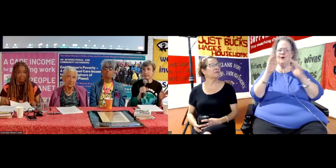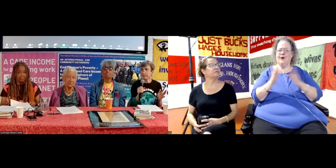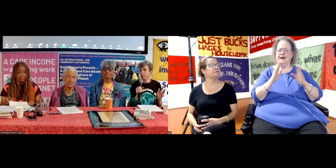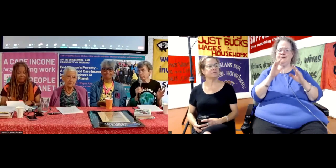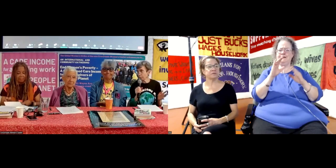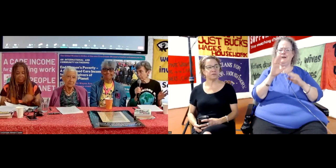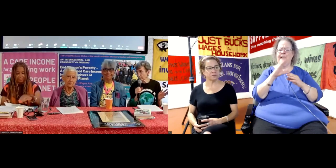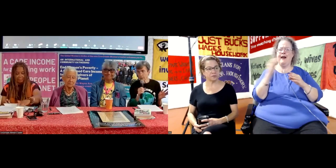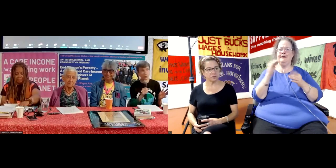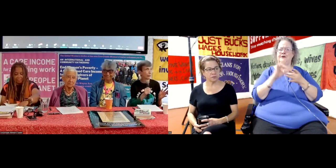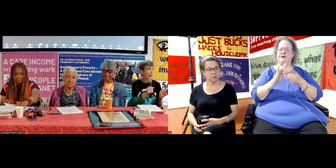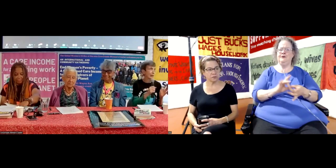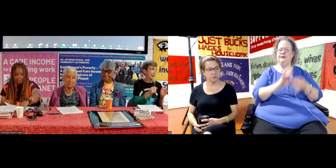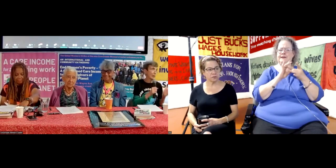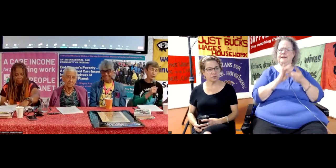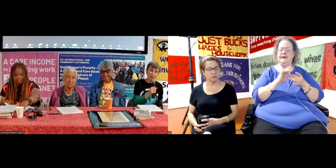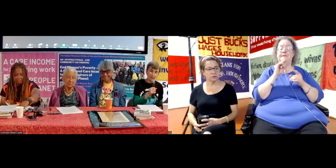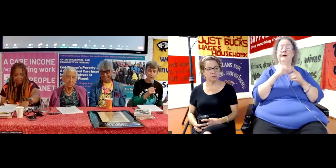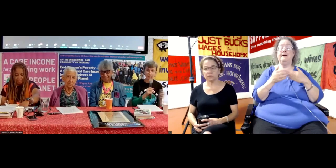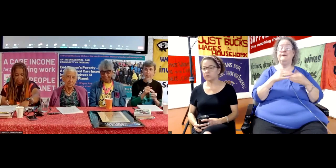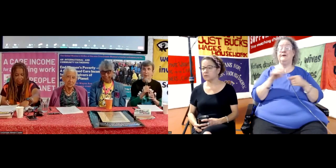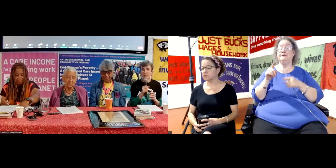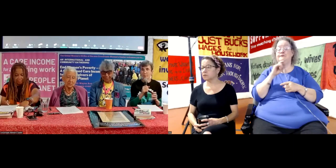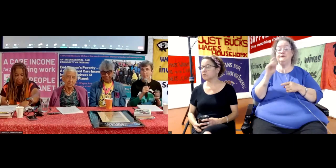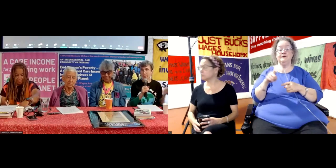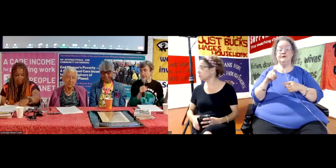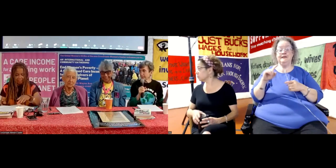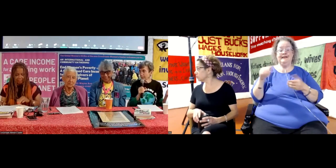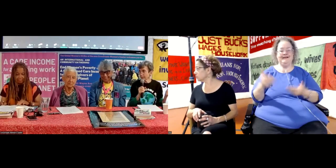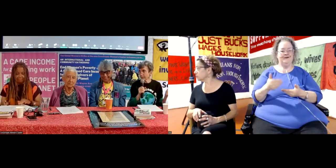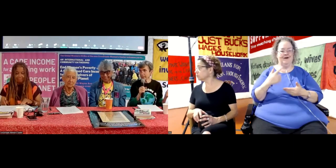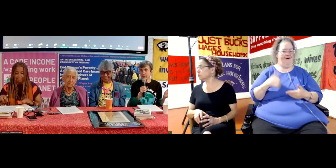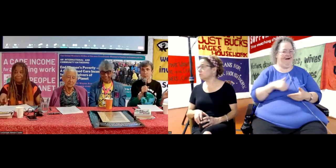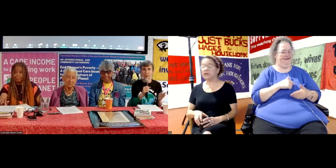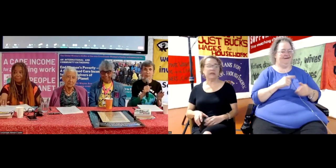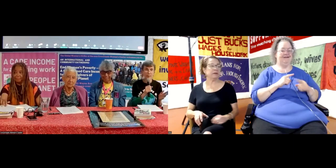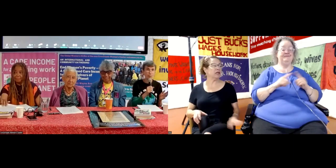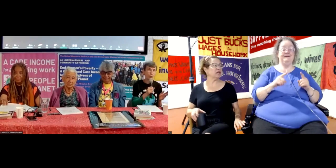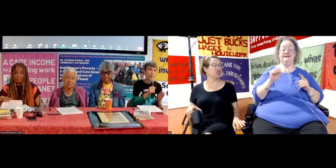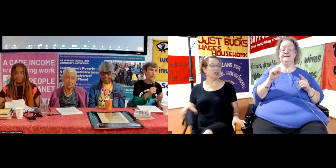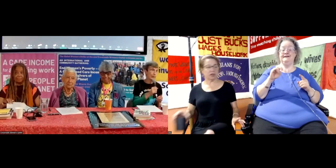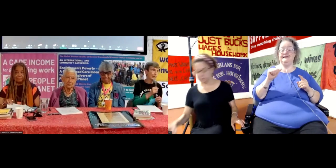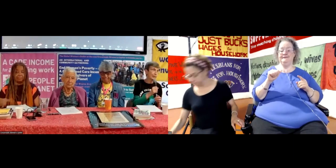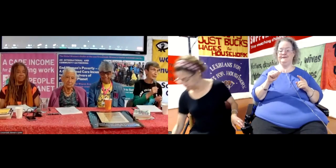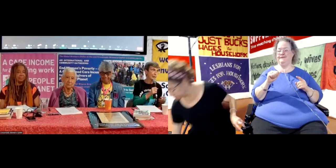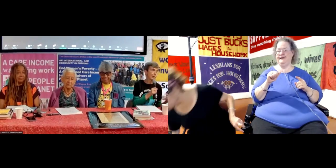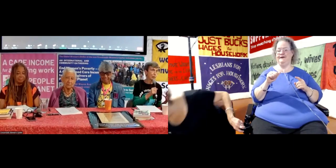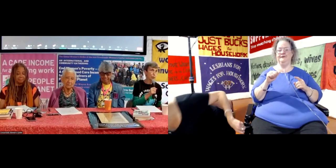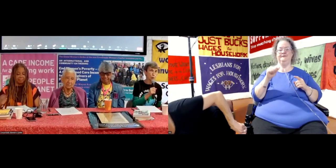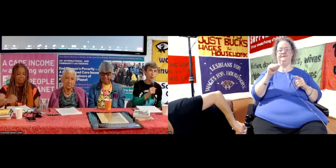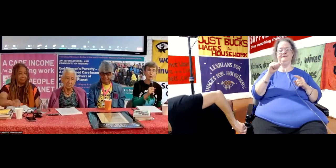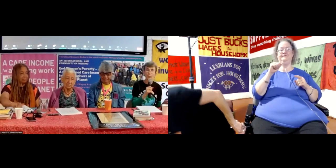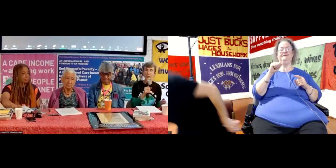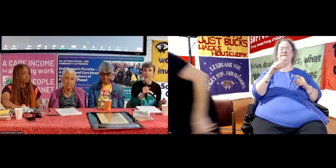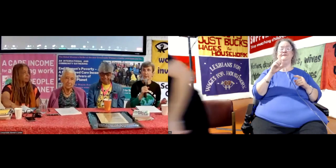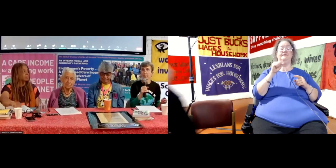really needs no introduction among us, but Selma started the Wages for Housework campaign in 1972.